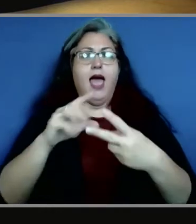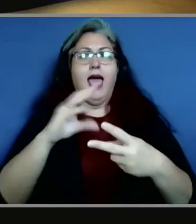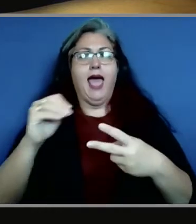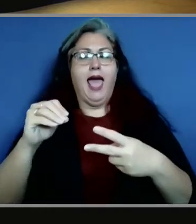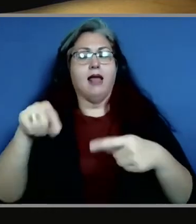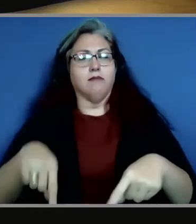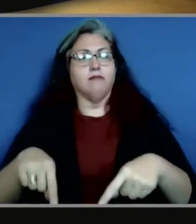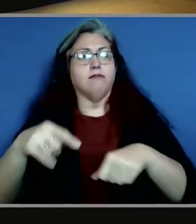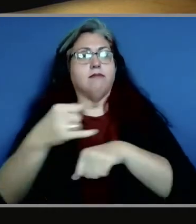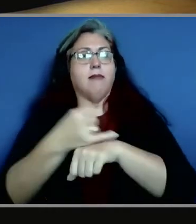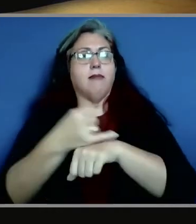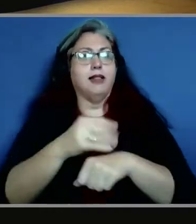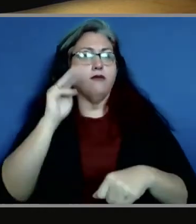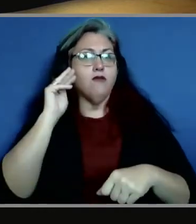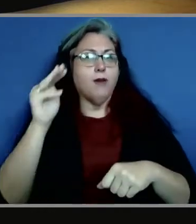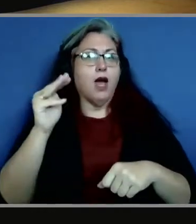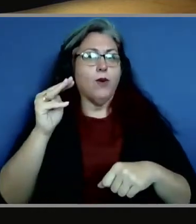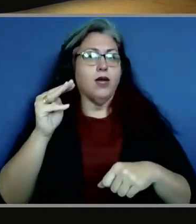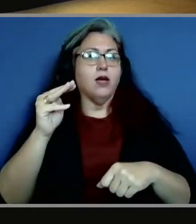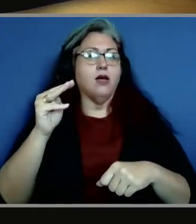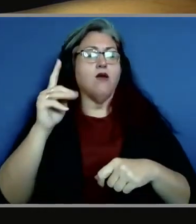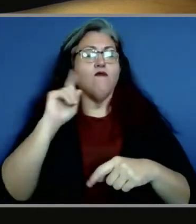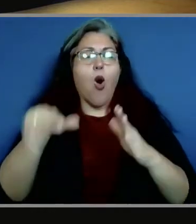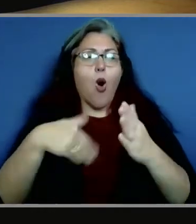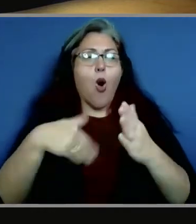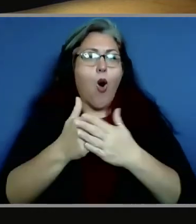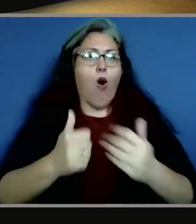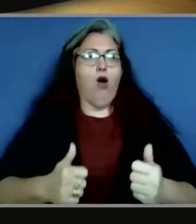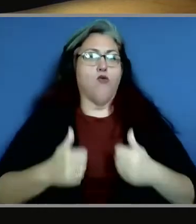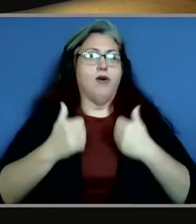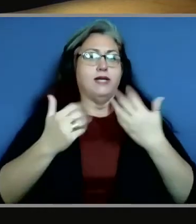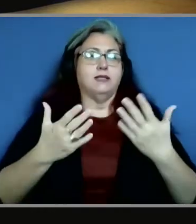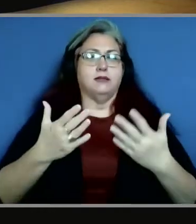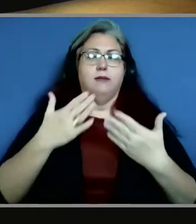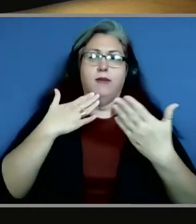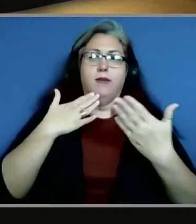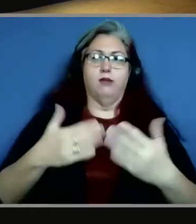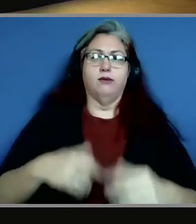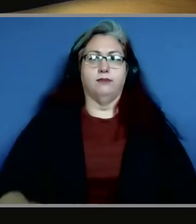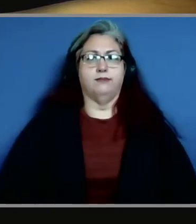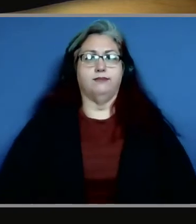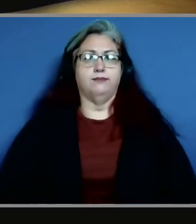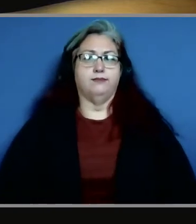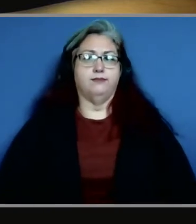Maui. It all for all residents. So mahalo.